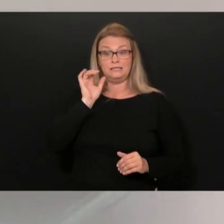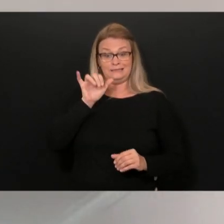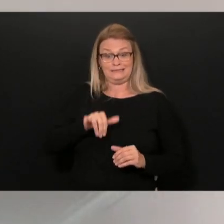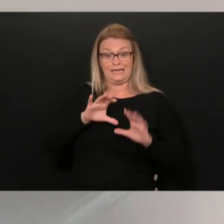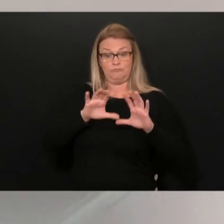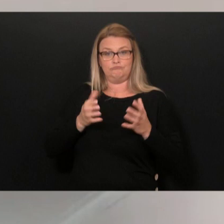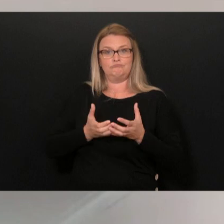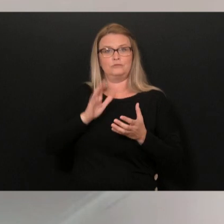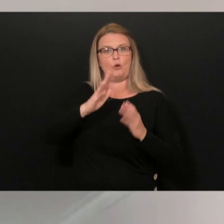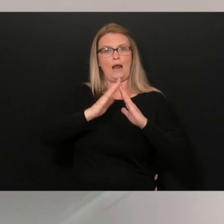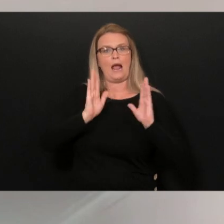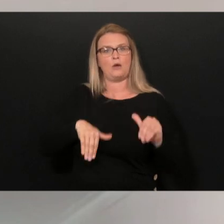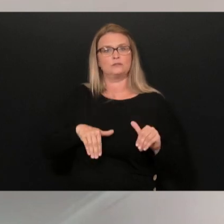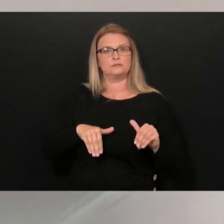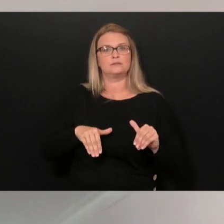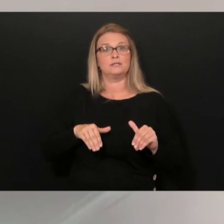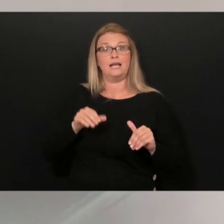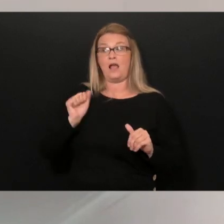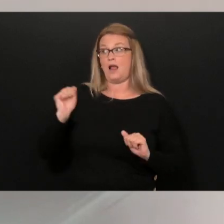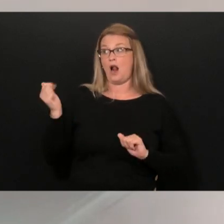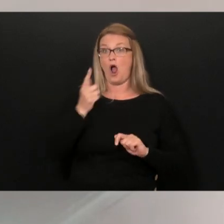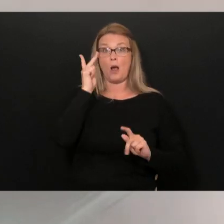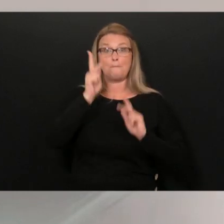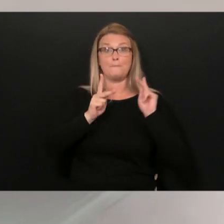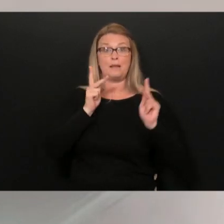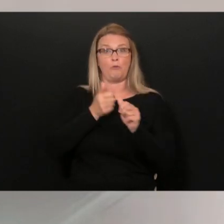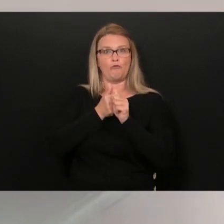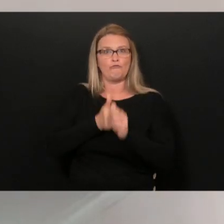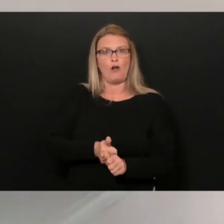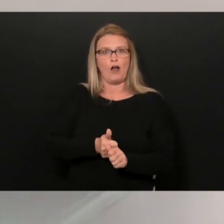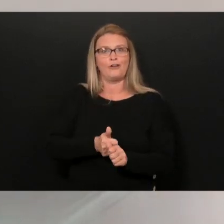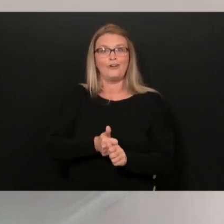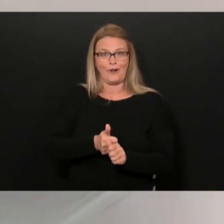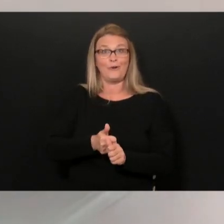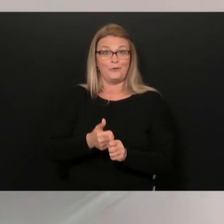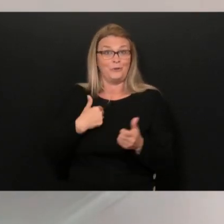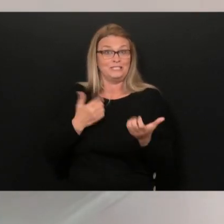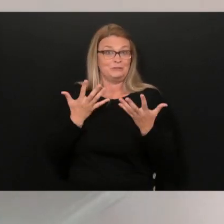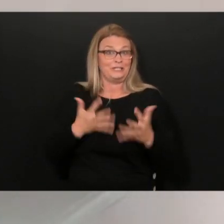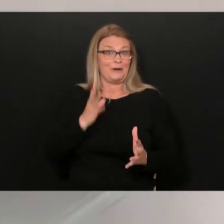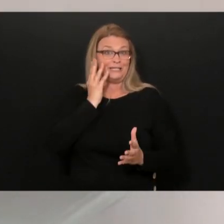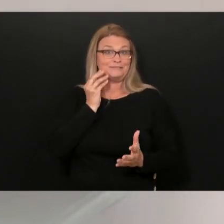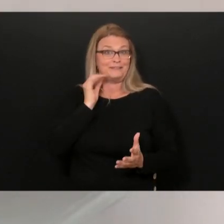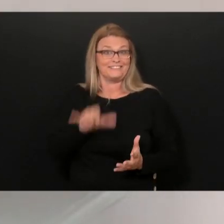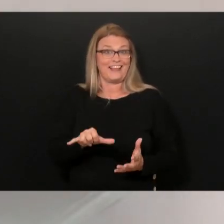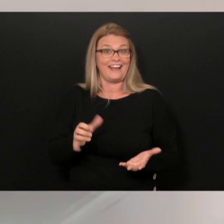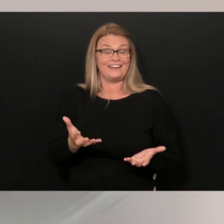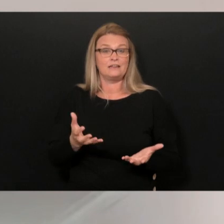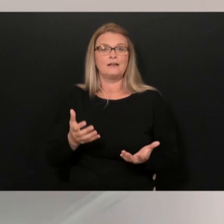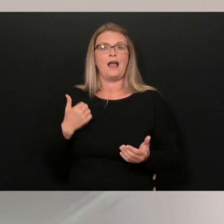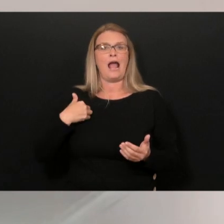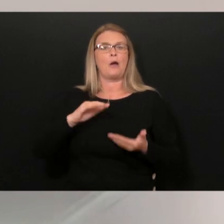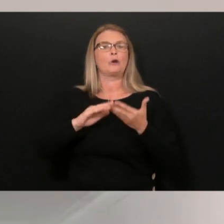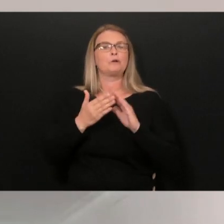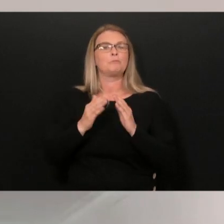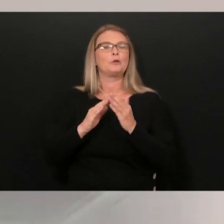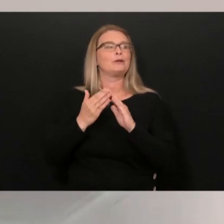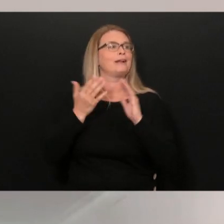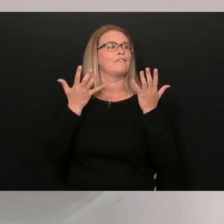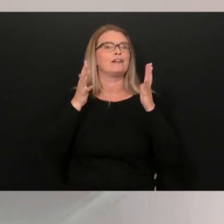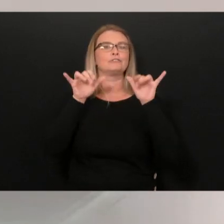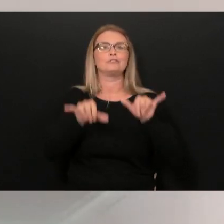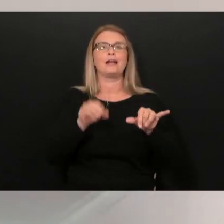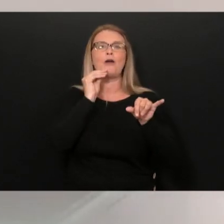cooperation and the commitment of all people in West Virginia, which we've had before, all of our community members, and